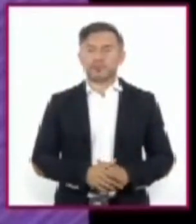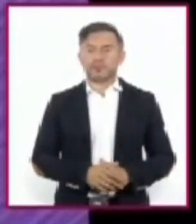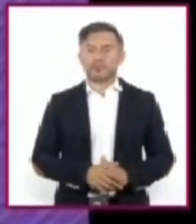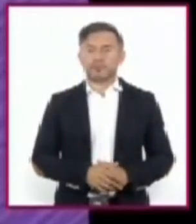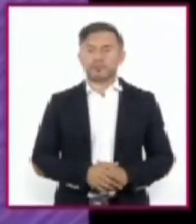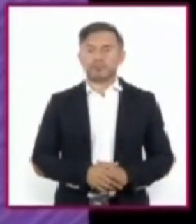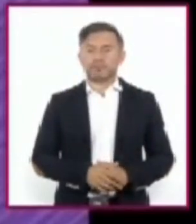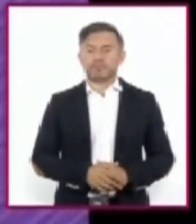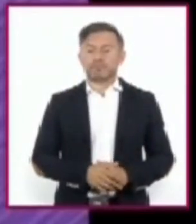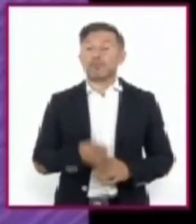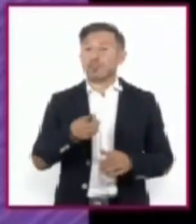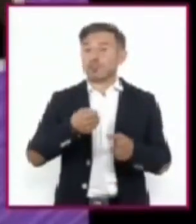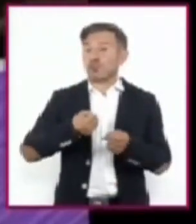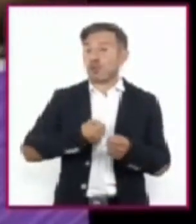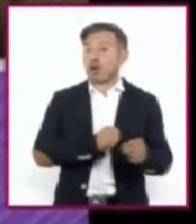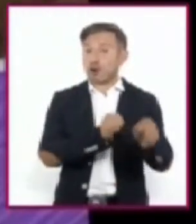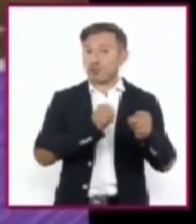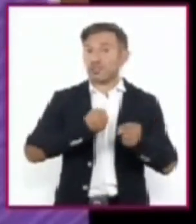A carpenter.